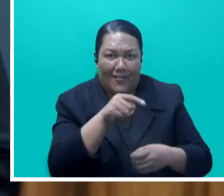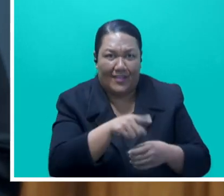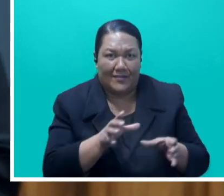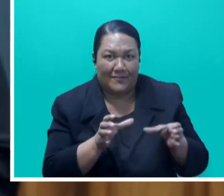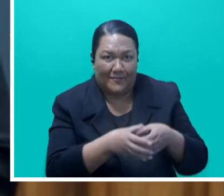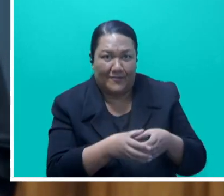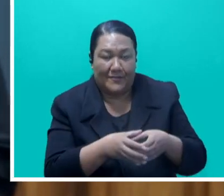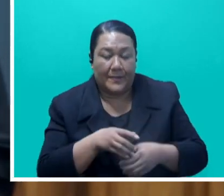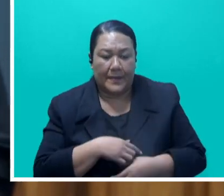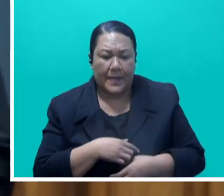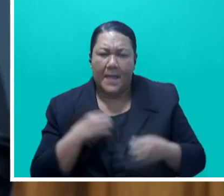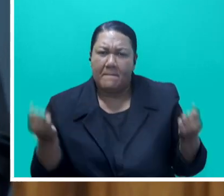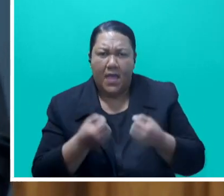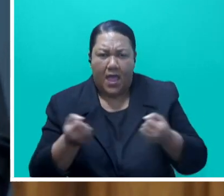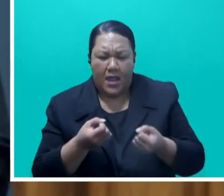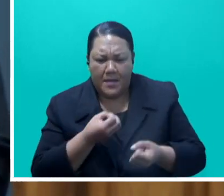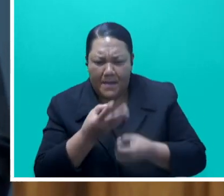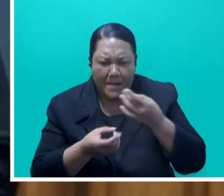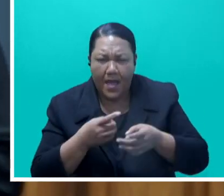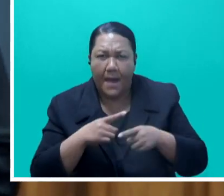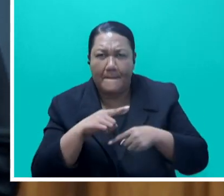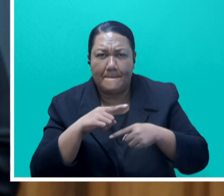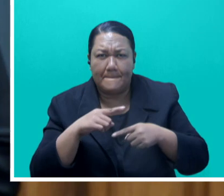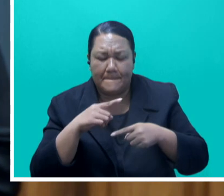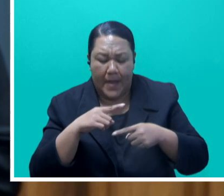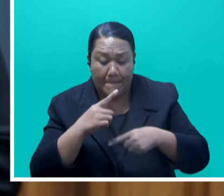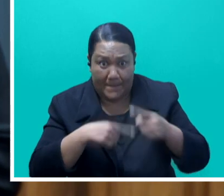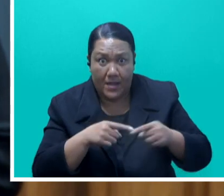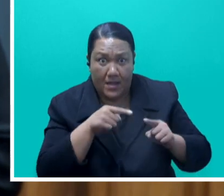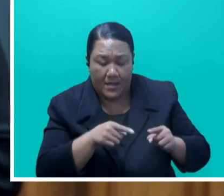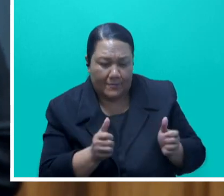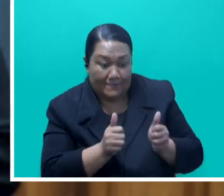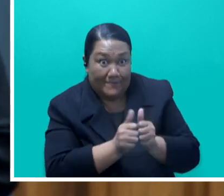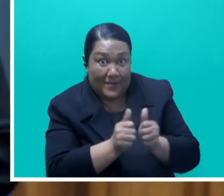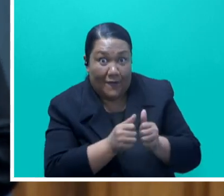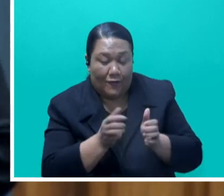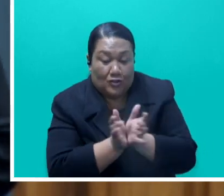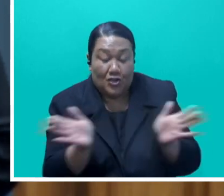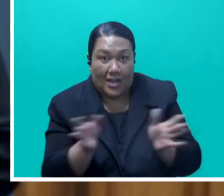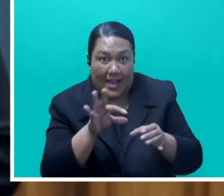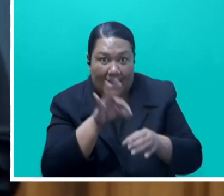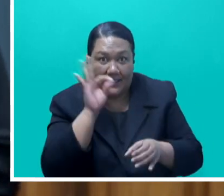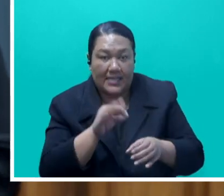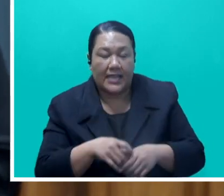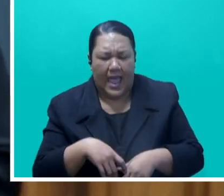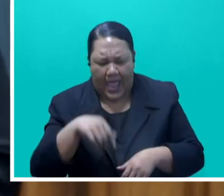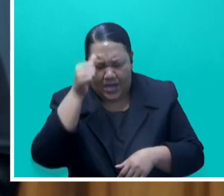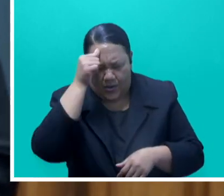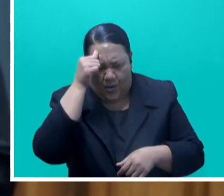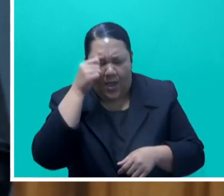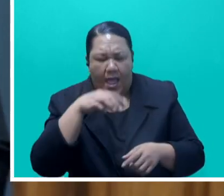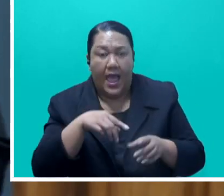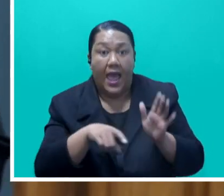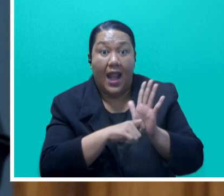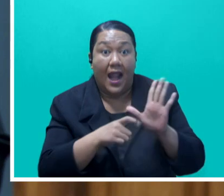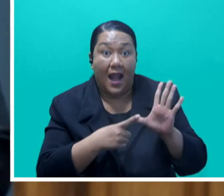of the recent general elections, but one thing I know for sure is that the people of Ra have been crying for change for far